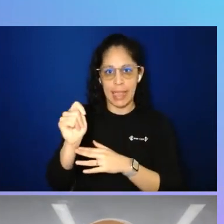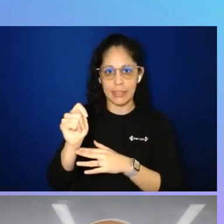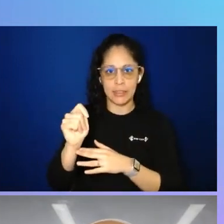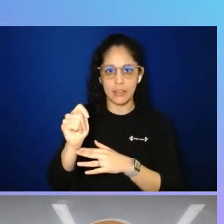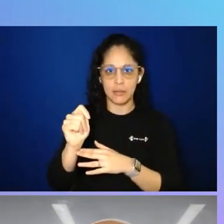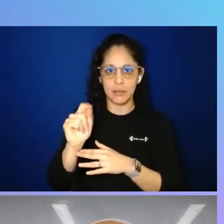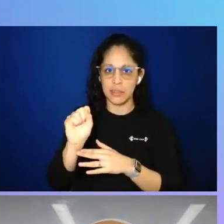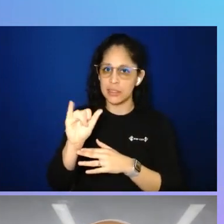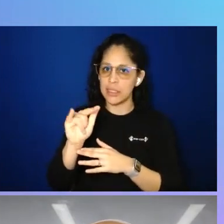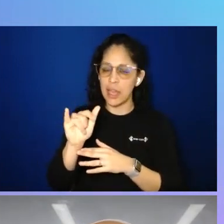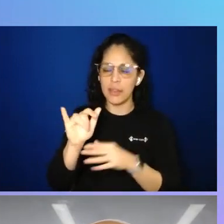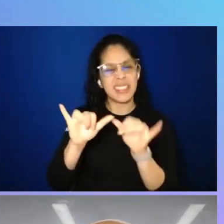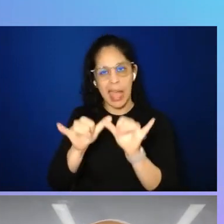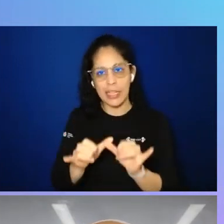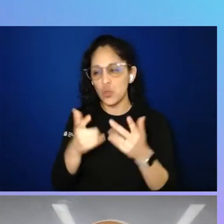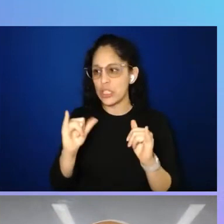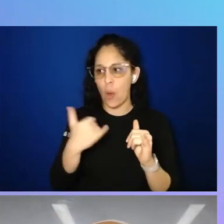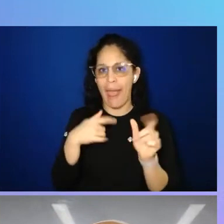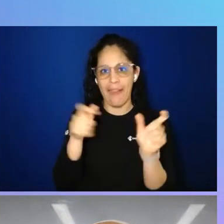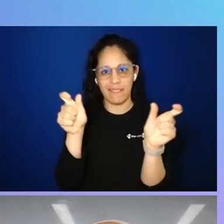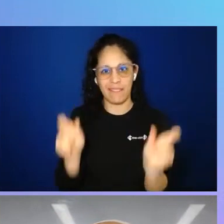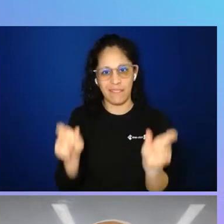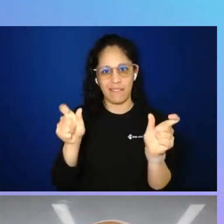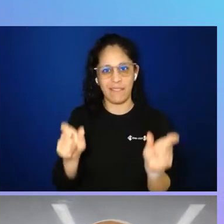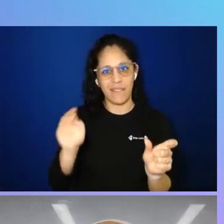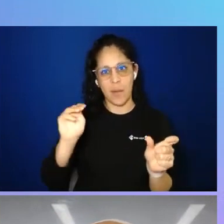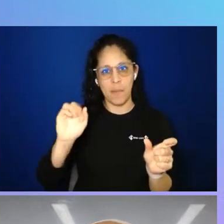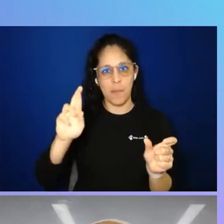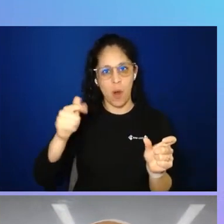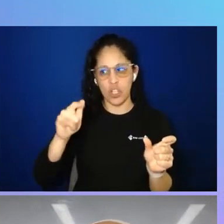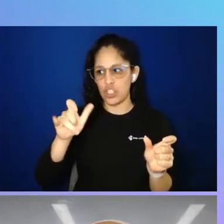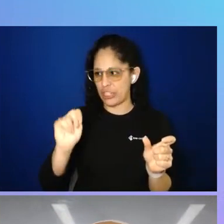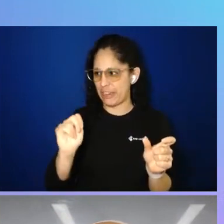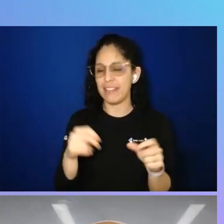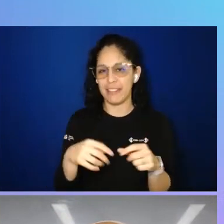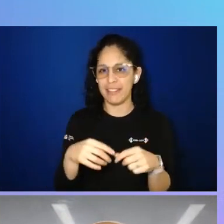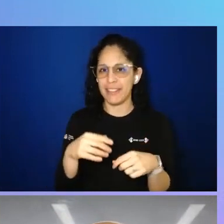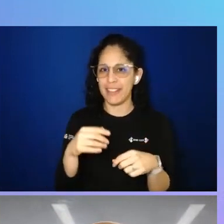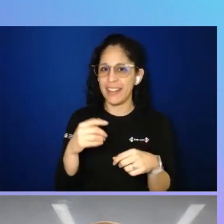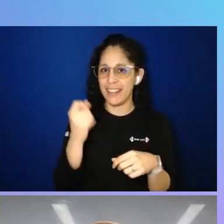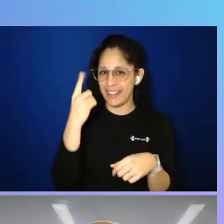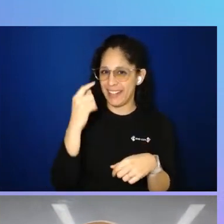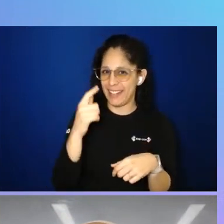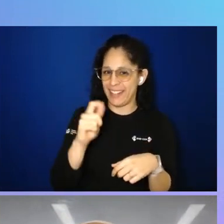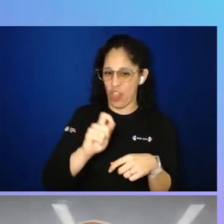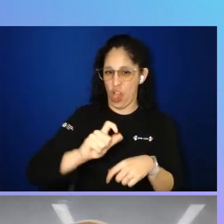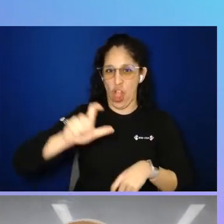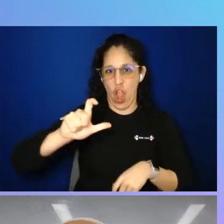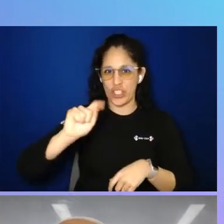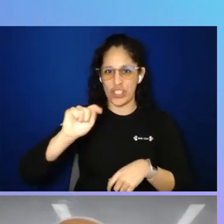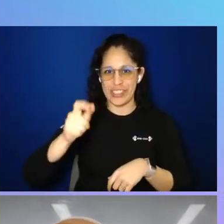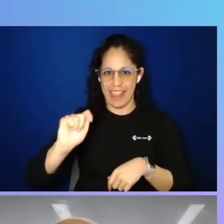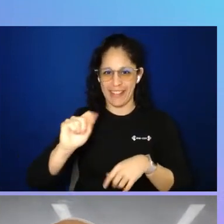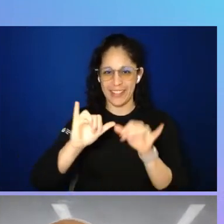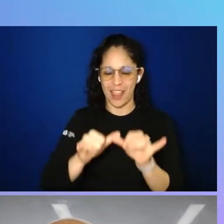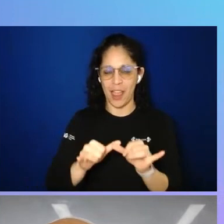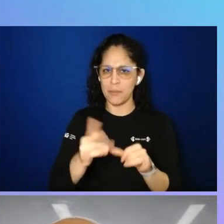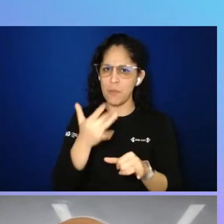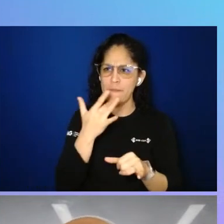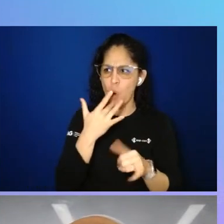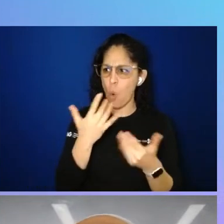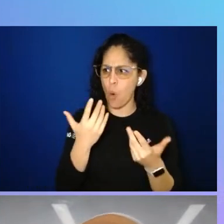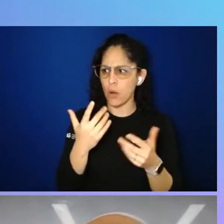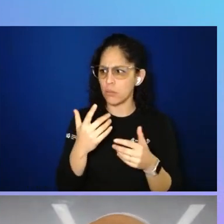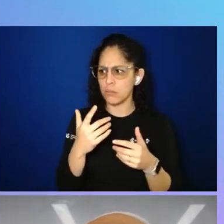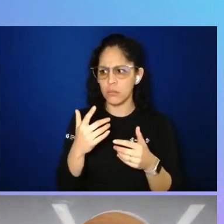you'd still have those margins, right? And for large text sizes, actually, you prefer to have the text to take